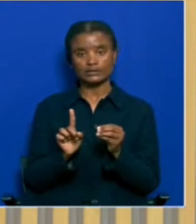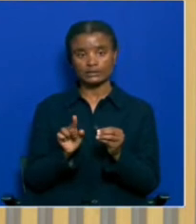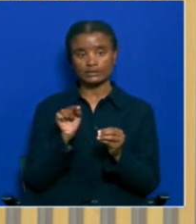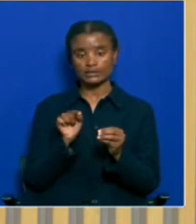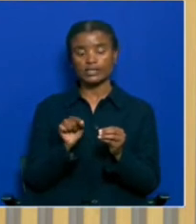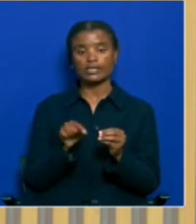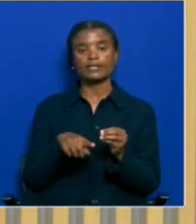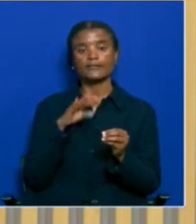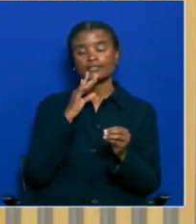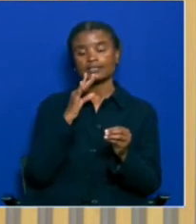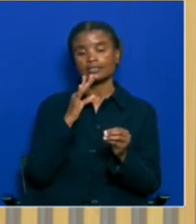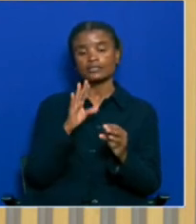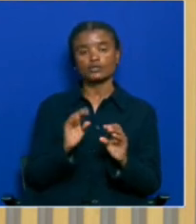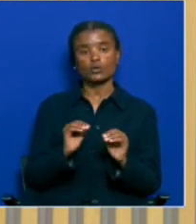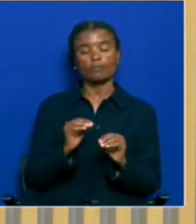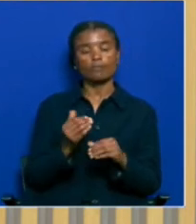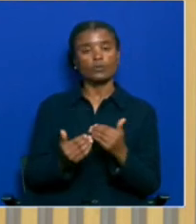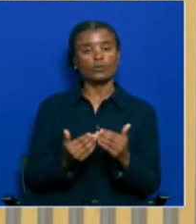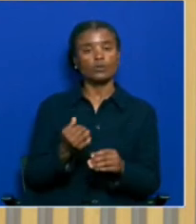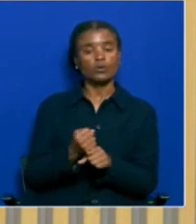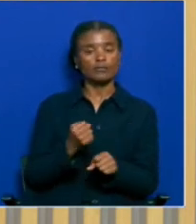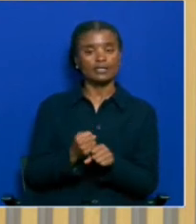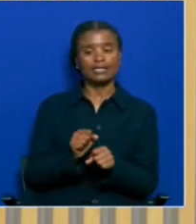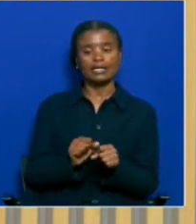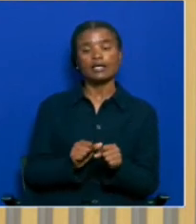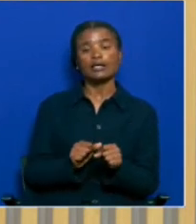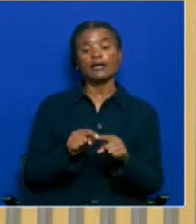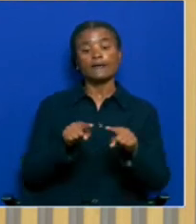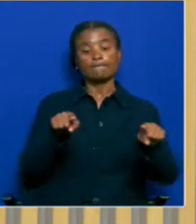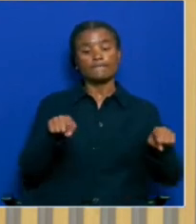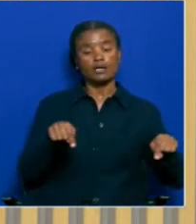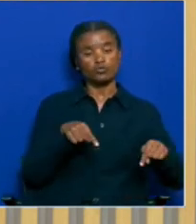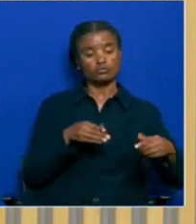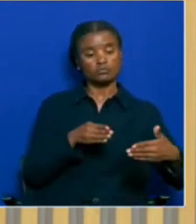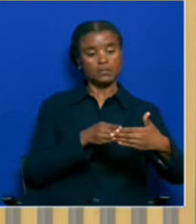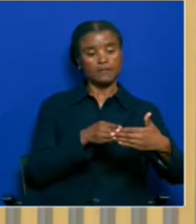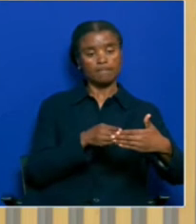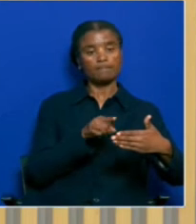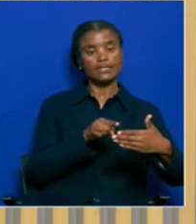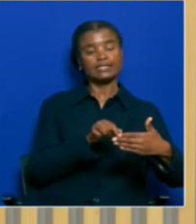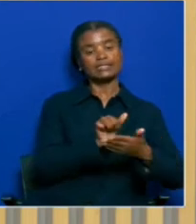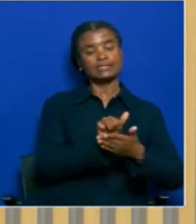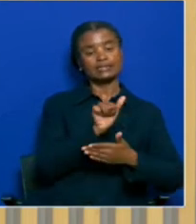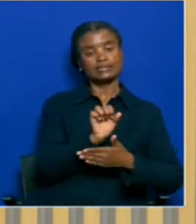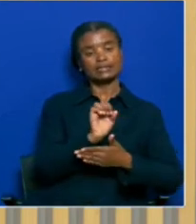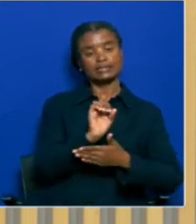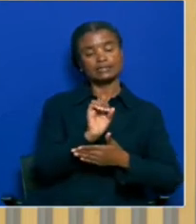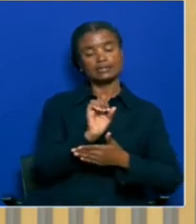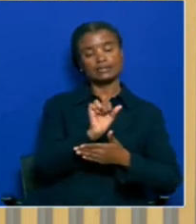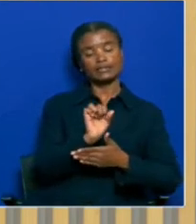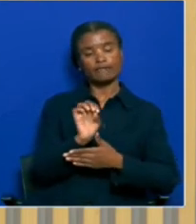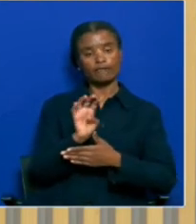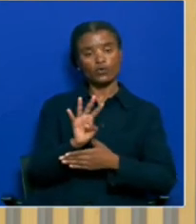operating outside your municipal boundaries because section 64F doesn't allow you to operate outside.